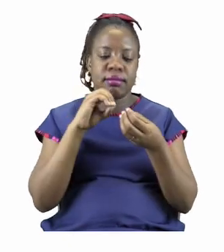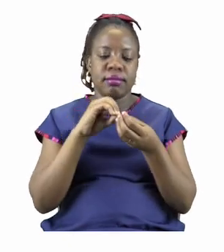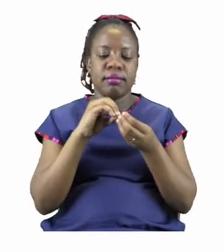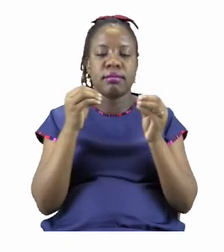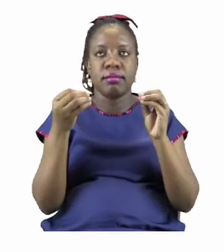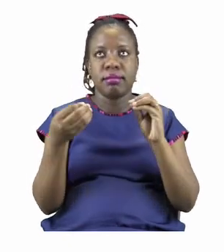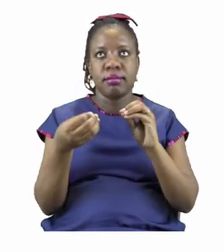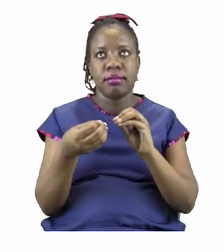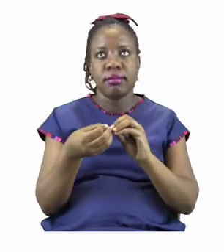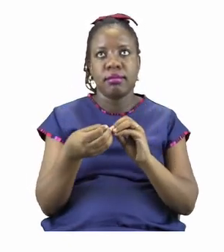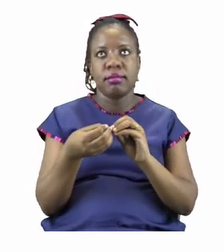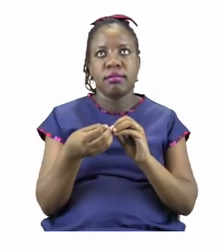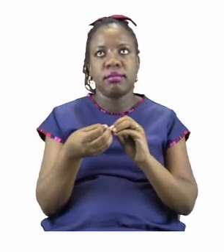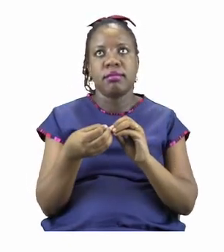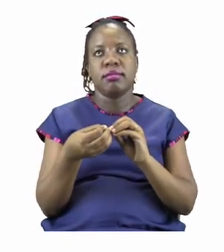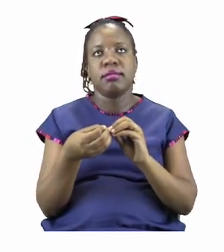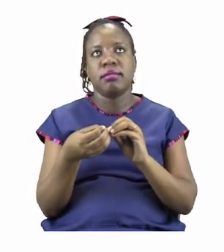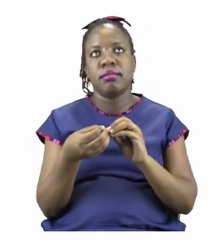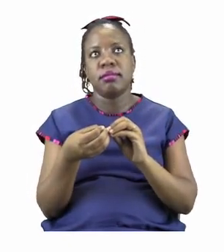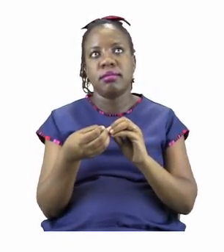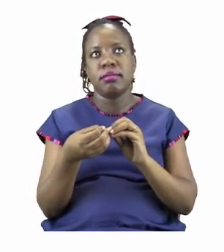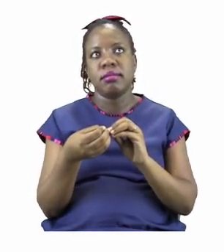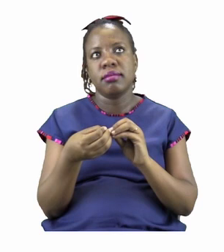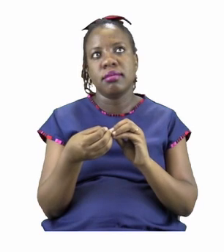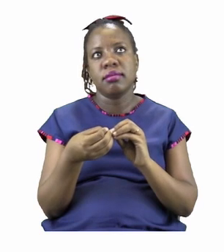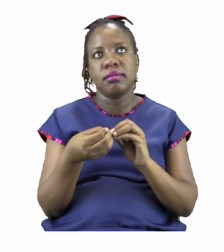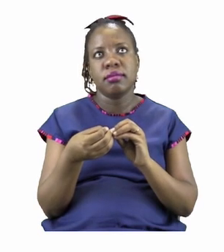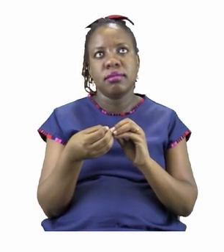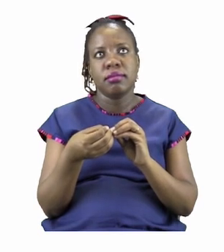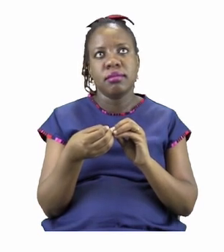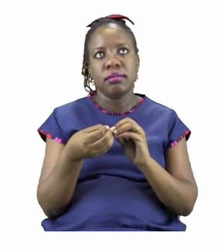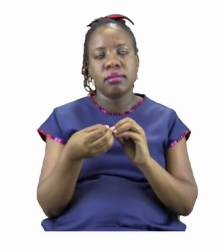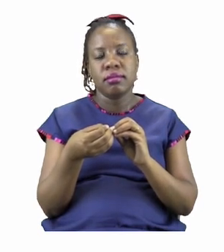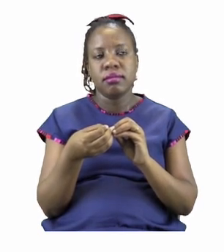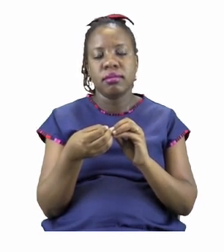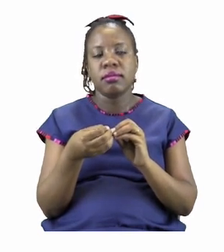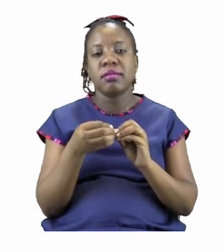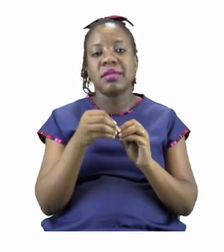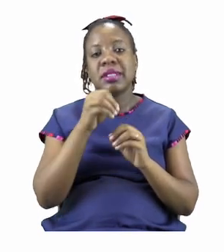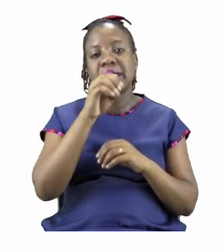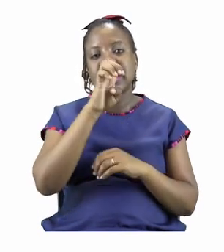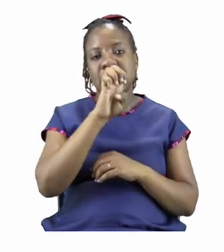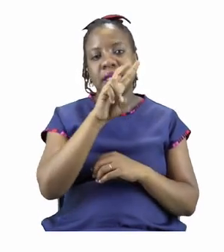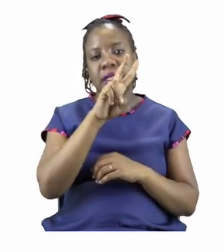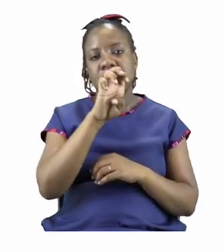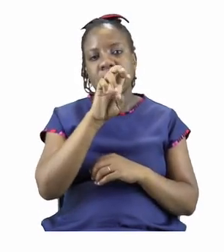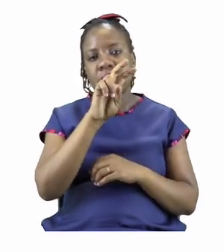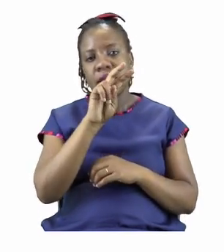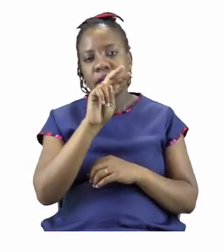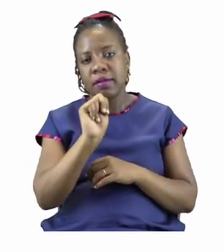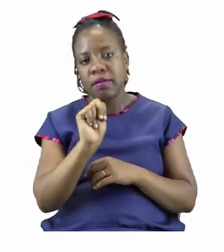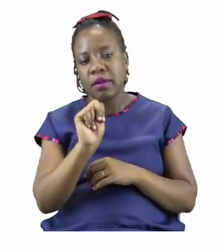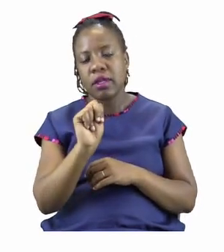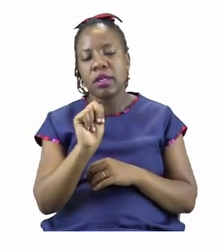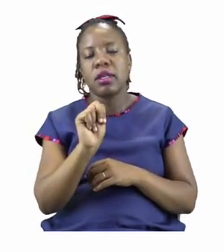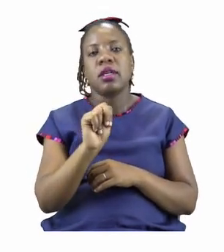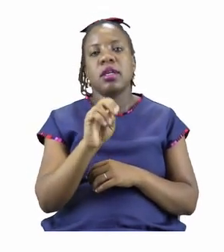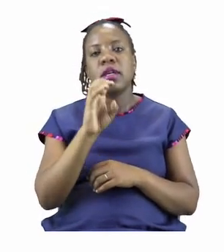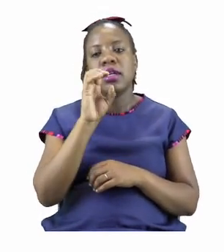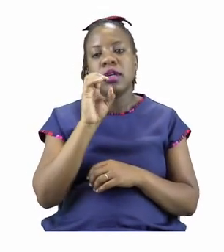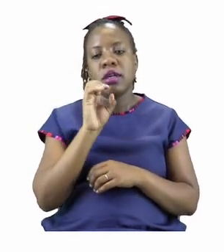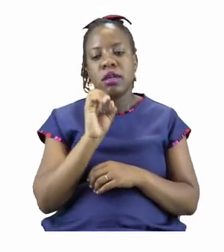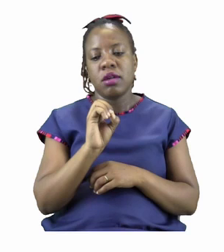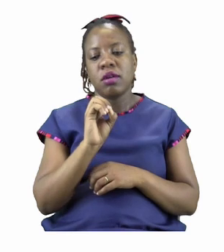concept development. And today we are looking at odd and even numbers. Now the first